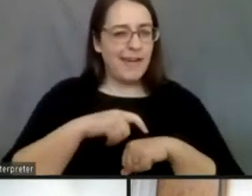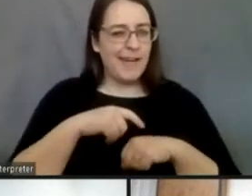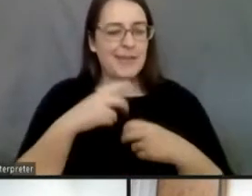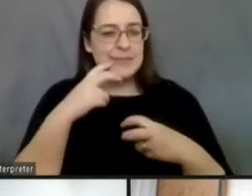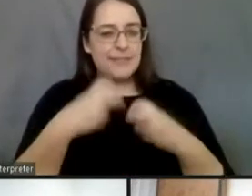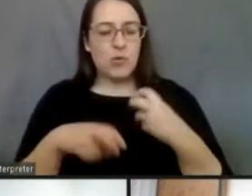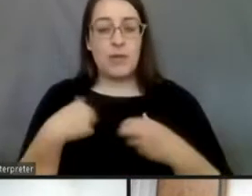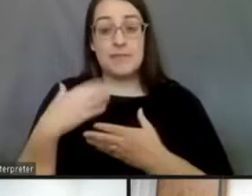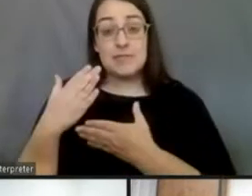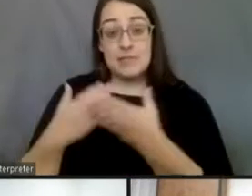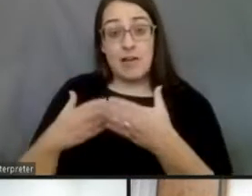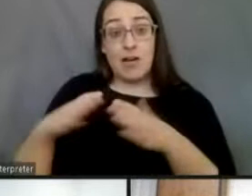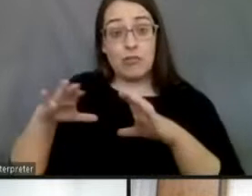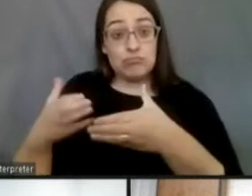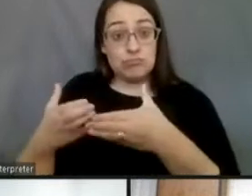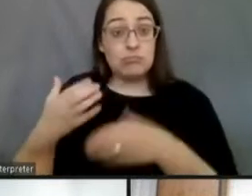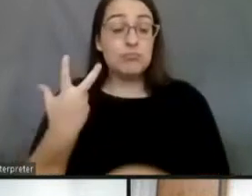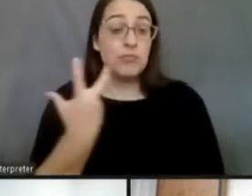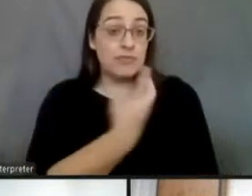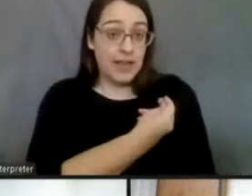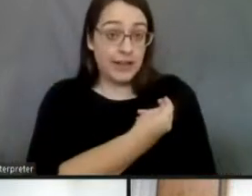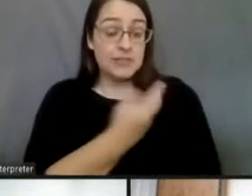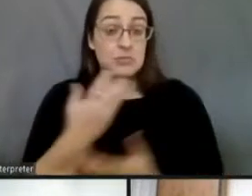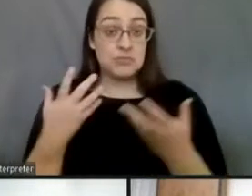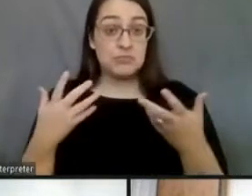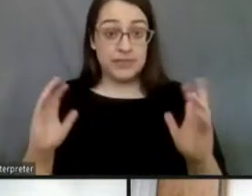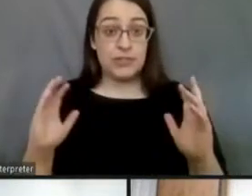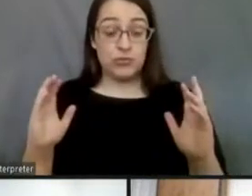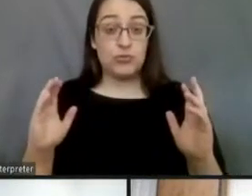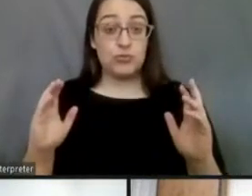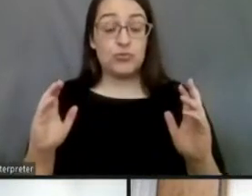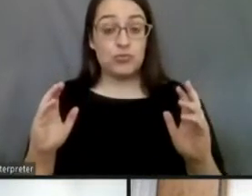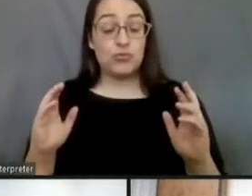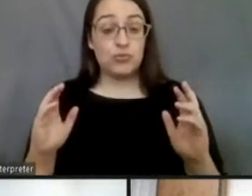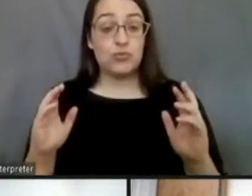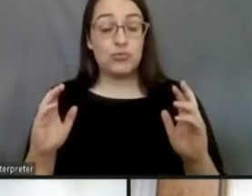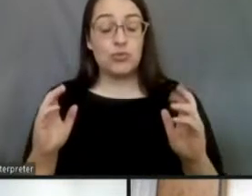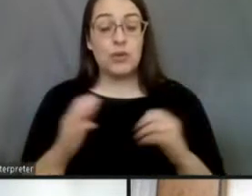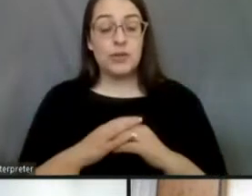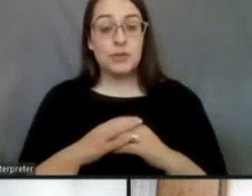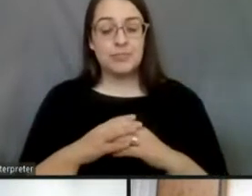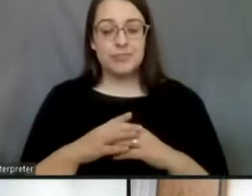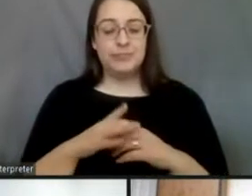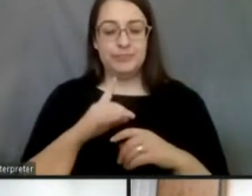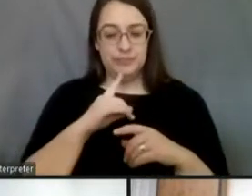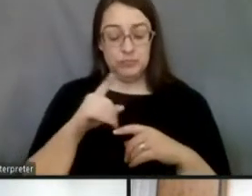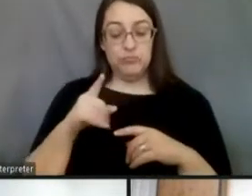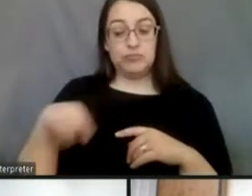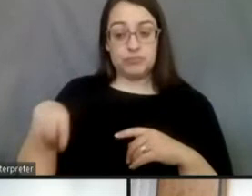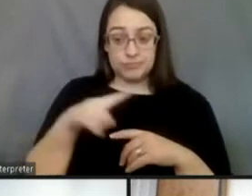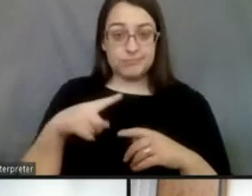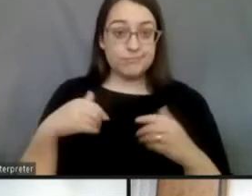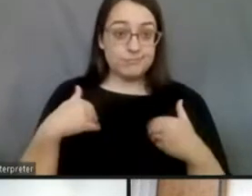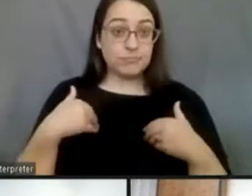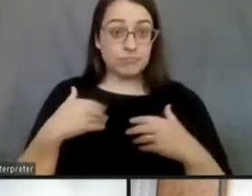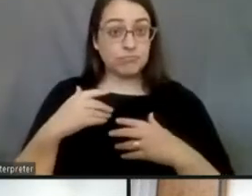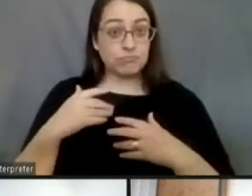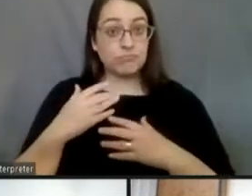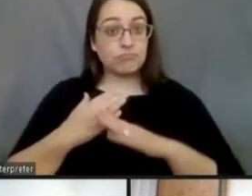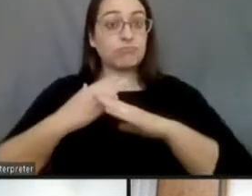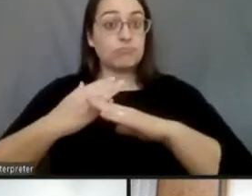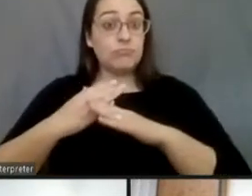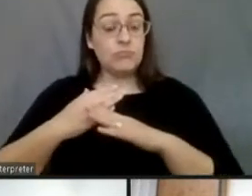of our population who's been vaccinated. And it really has a level of protection against